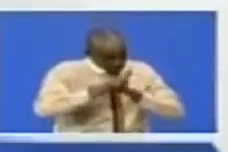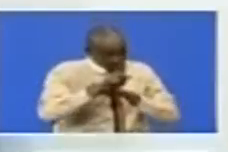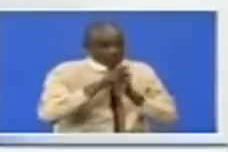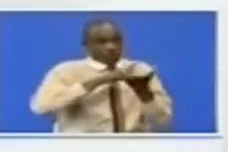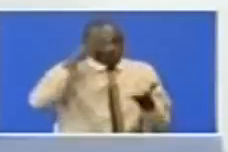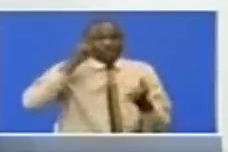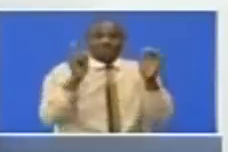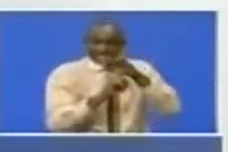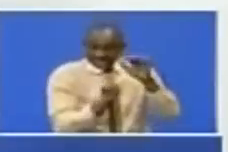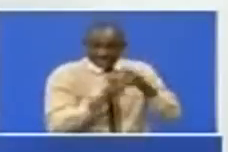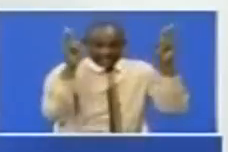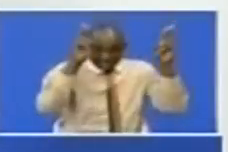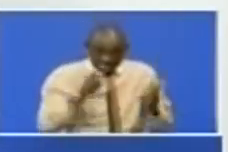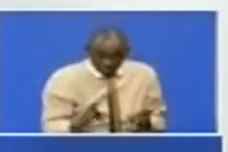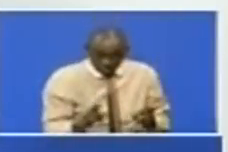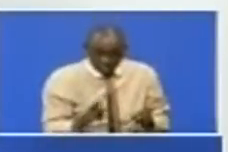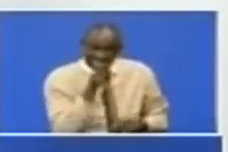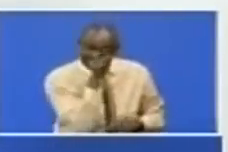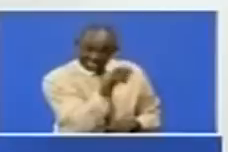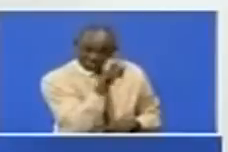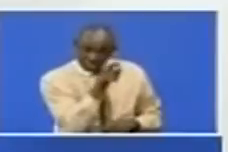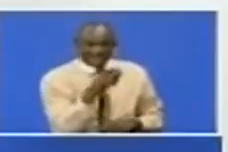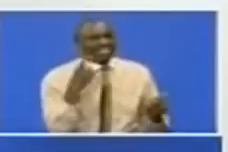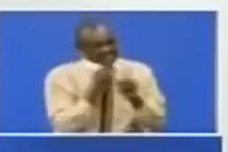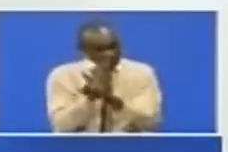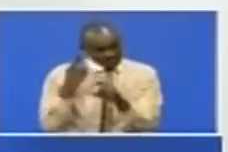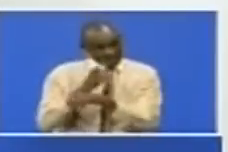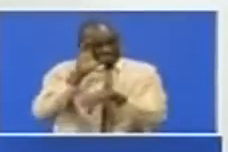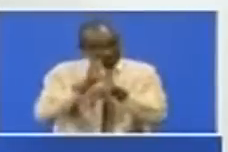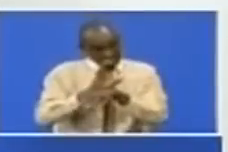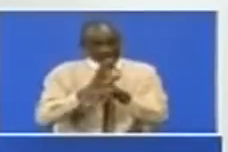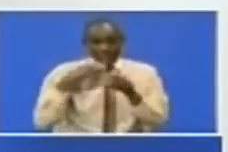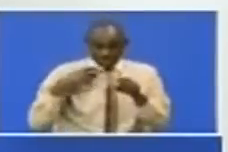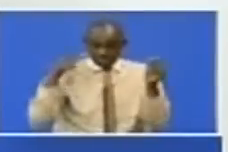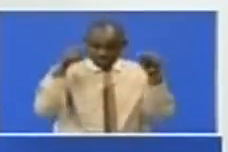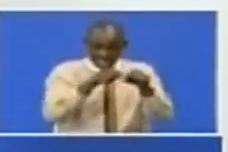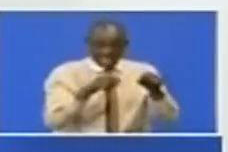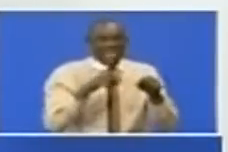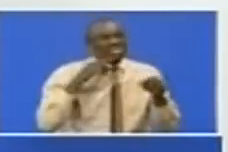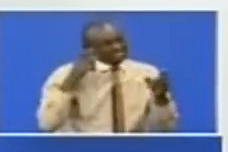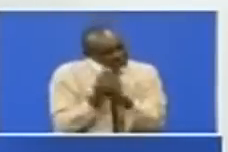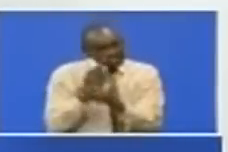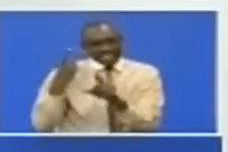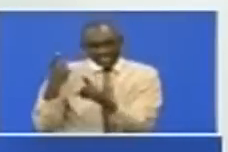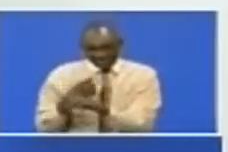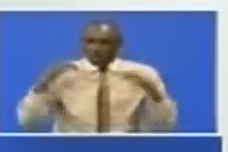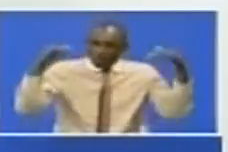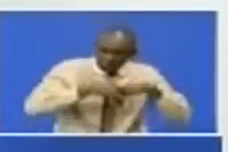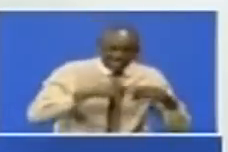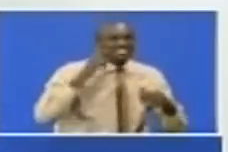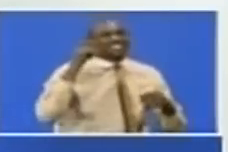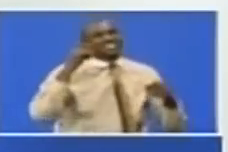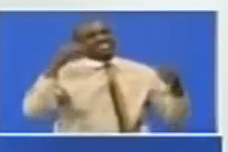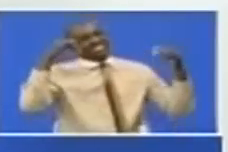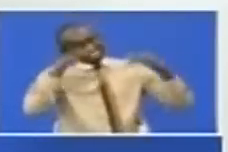Glory Ministries mm-hmm. International, mm-hmm. which is an interdenominational outreach ministry that is holding crusades, conferences, mm-hmm. seminars,